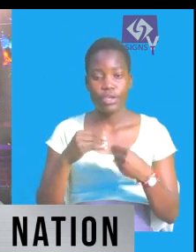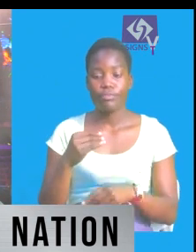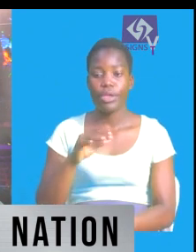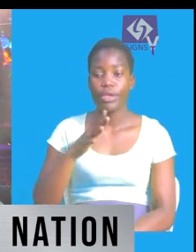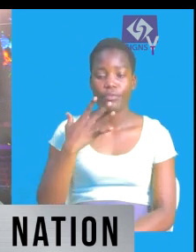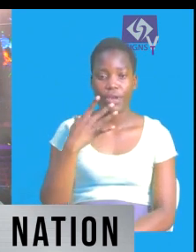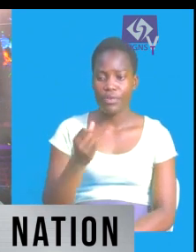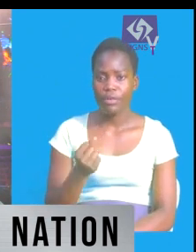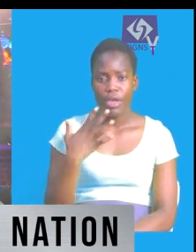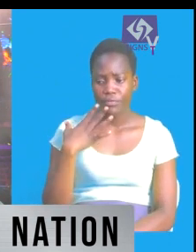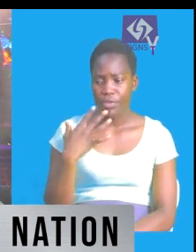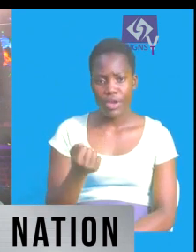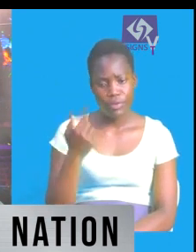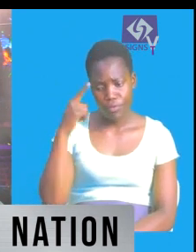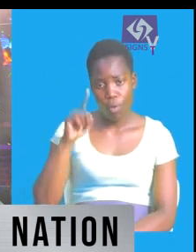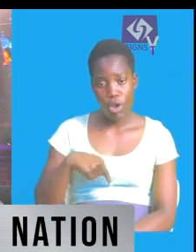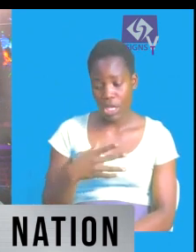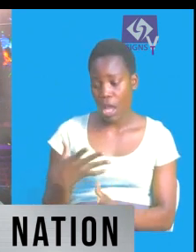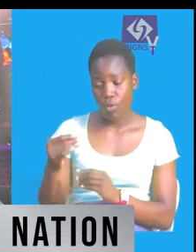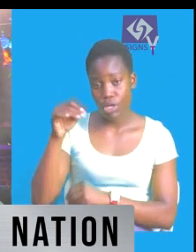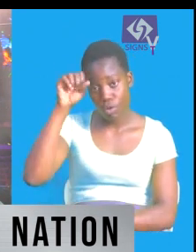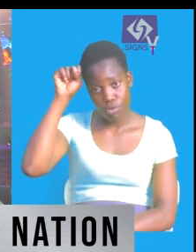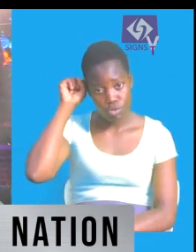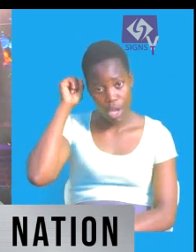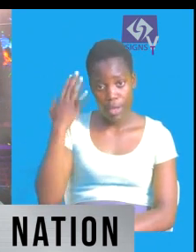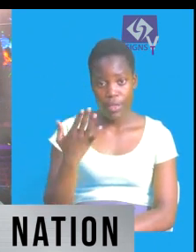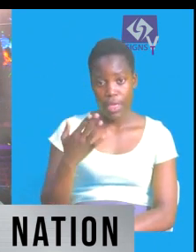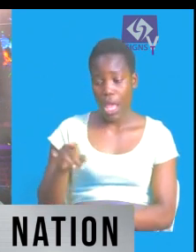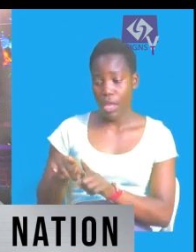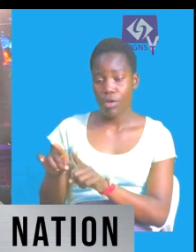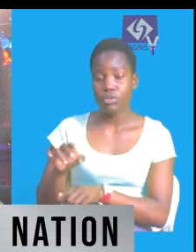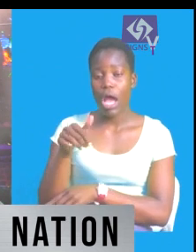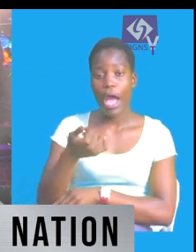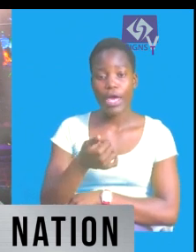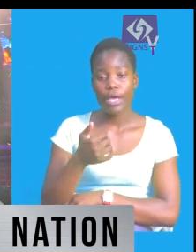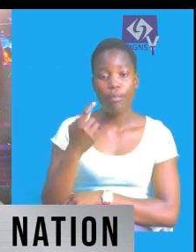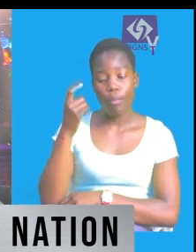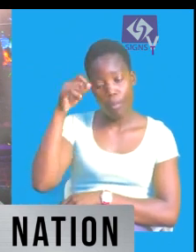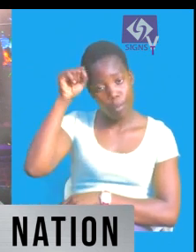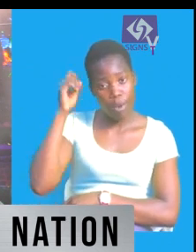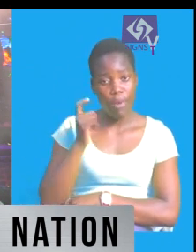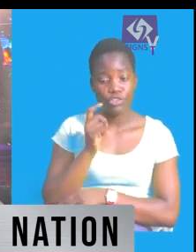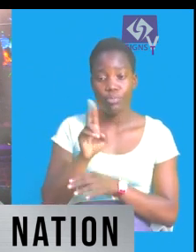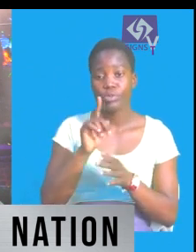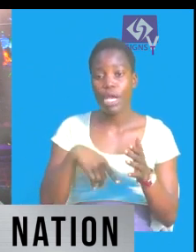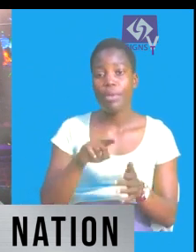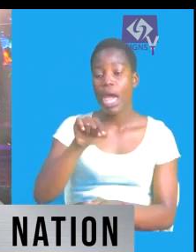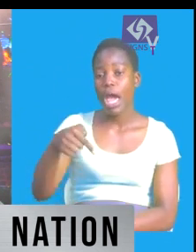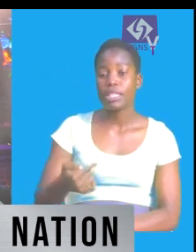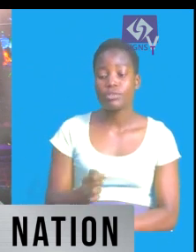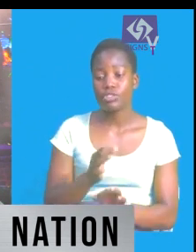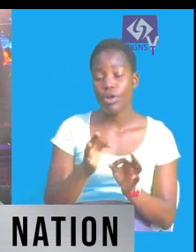500. 500 ni ya kwenda kunyoa. Unaona, if anything hata kuna barber shops kunyoa si 500 is more than that. So if I